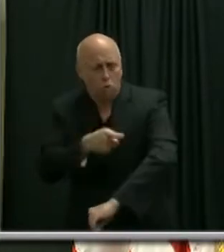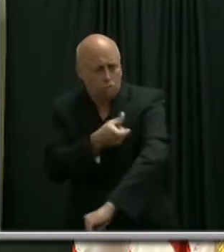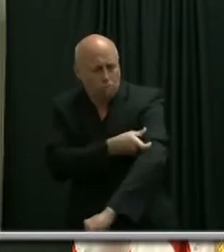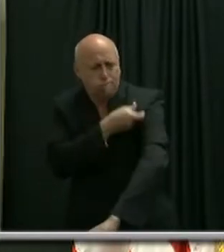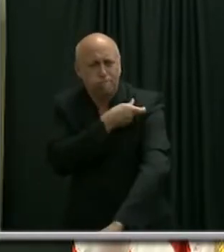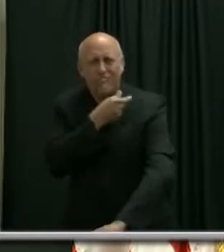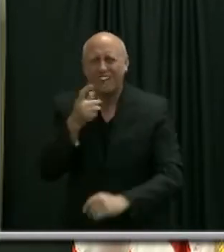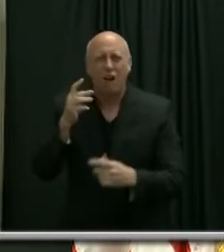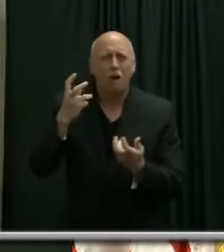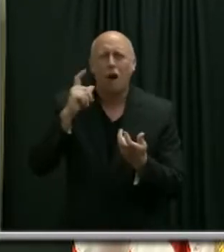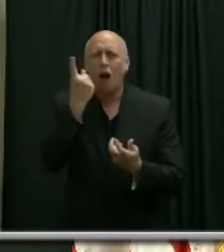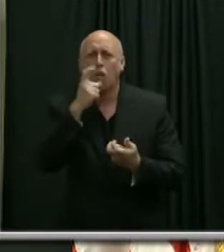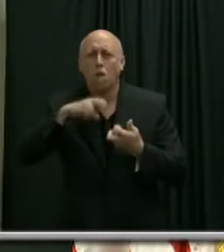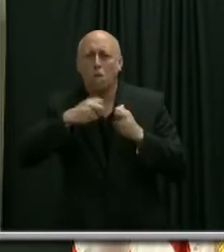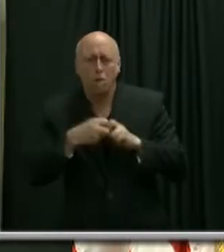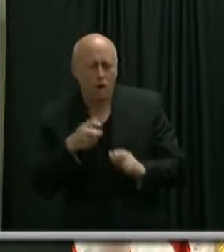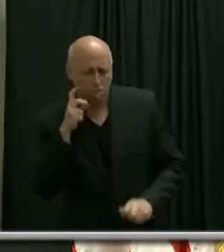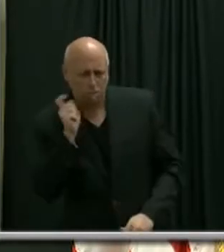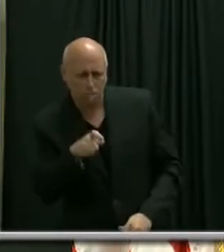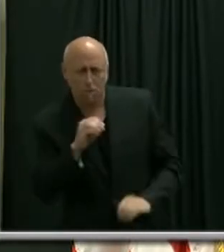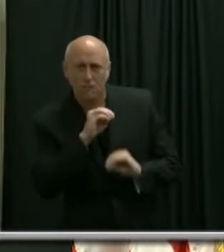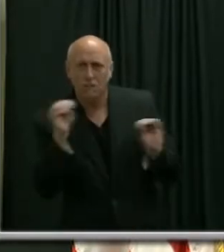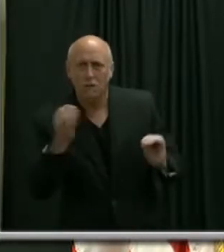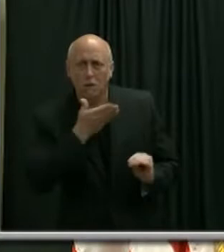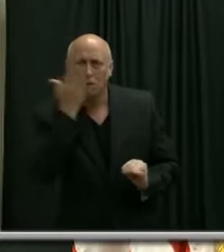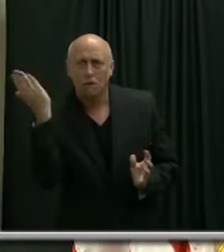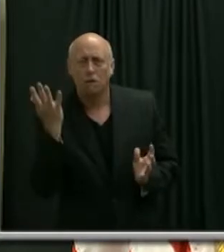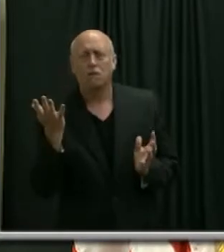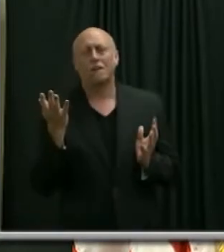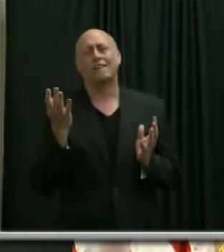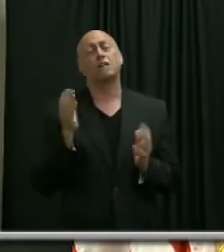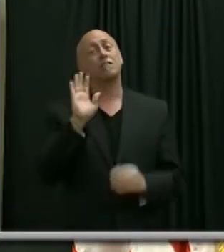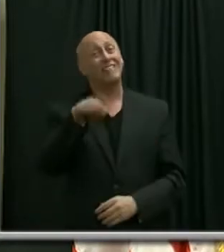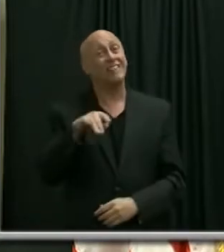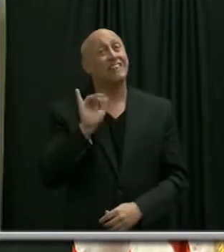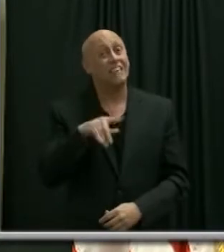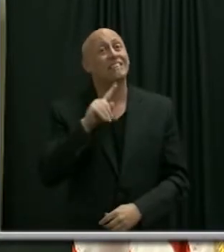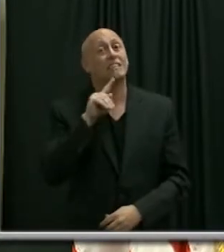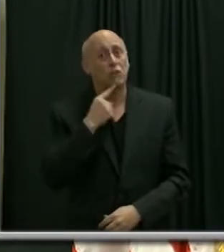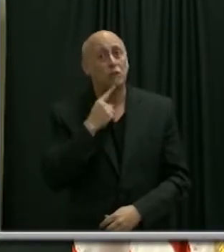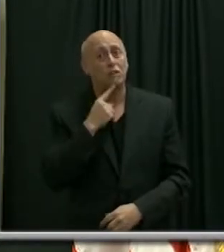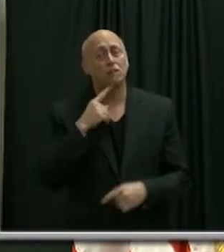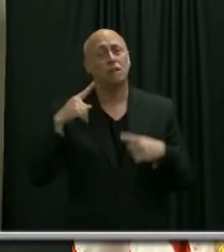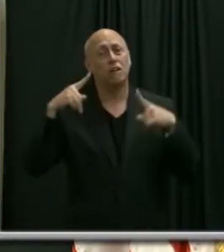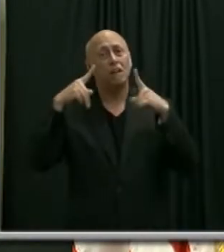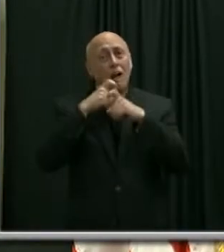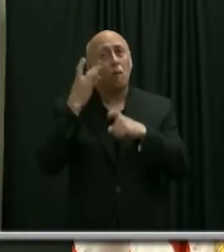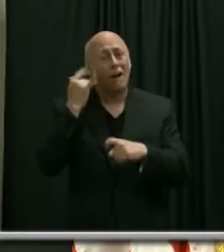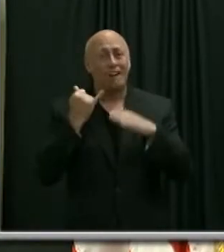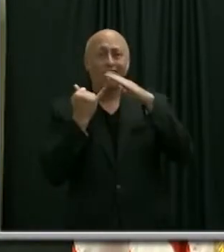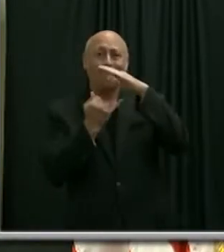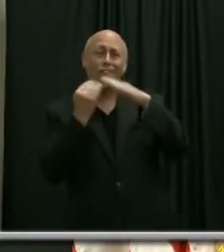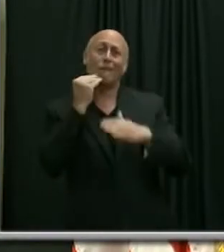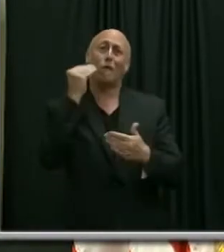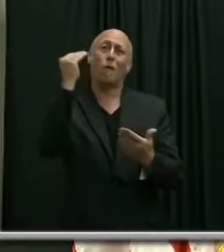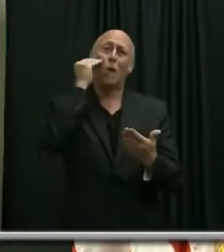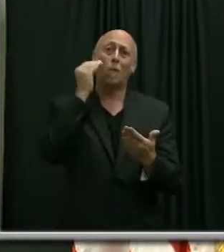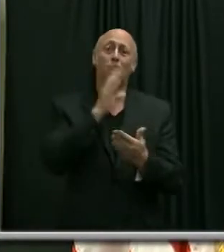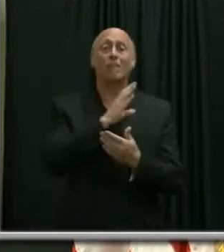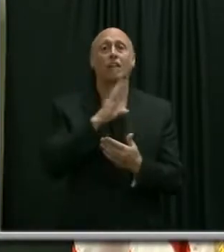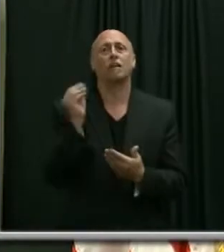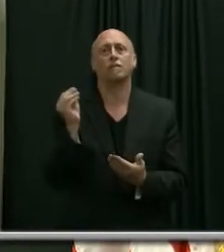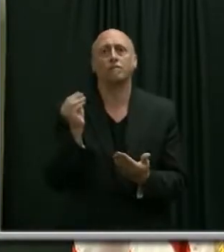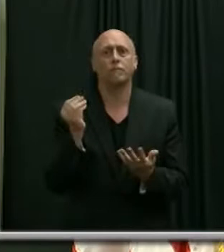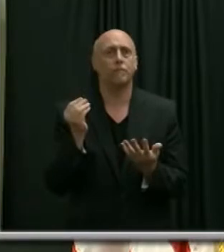a serious problem and that someone's life might be at risk. This is further complicated when a victim has